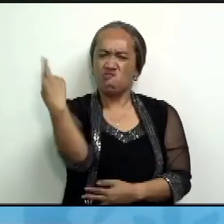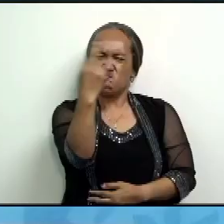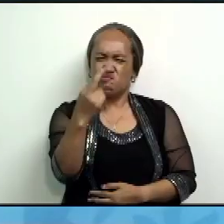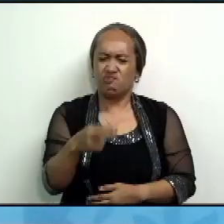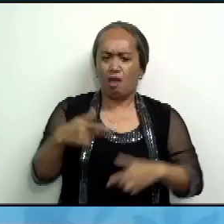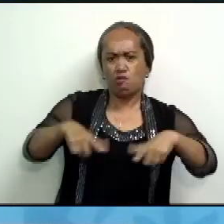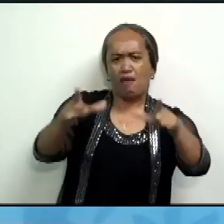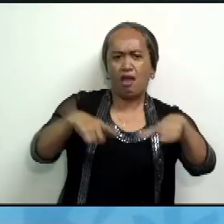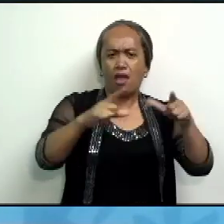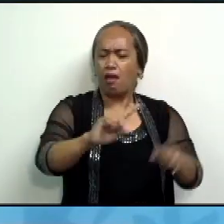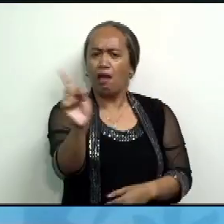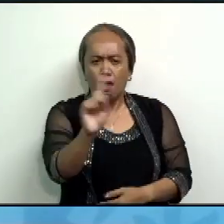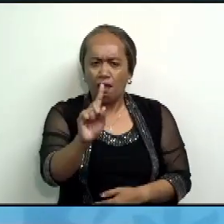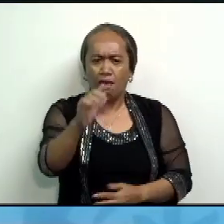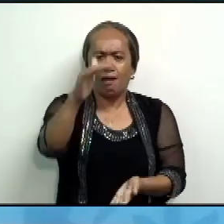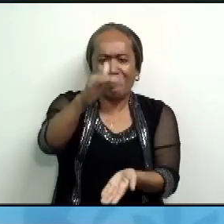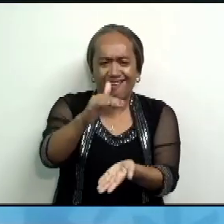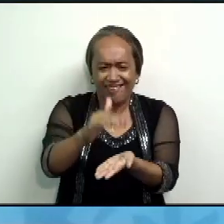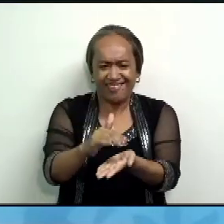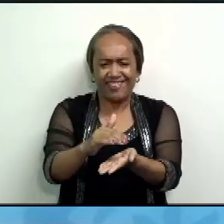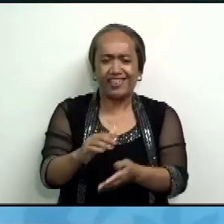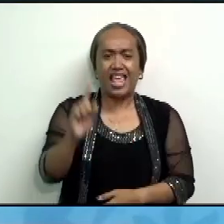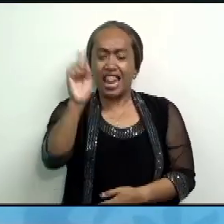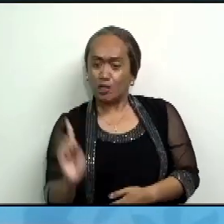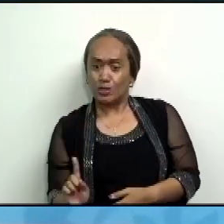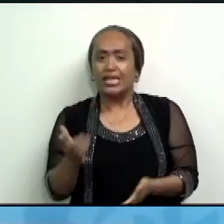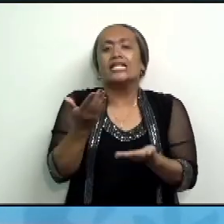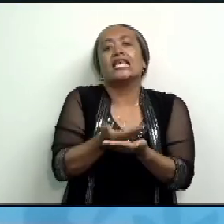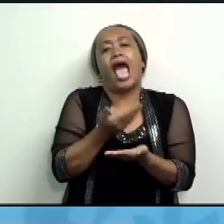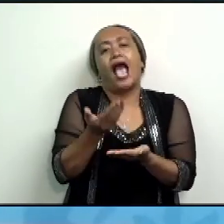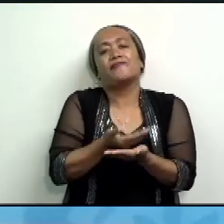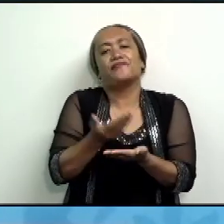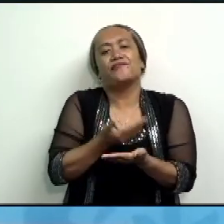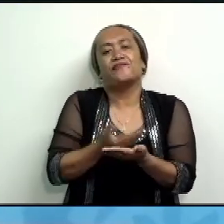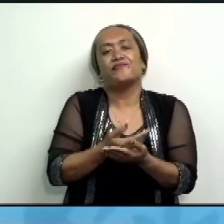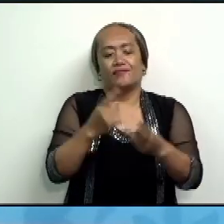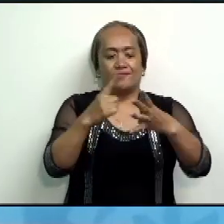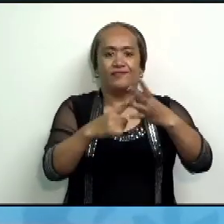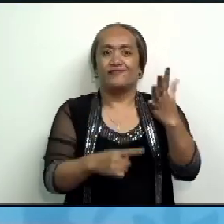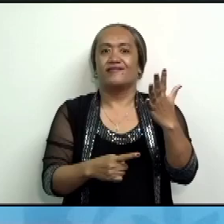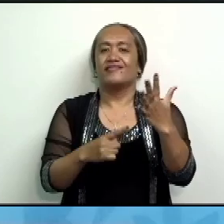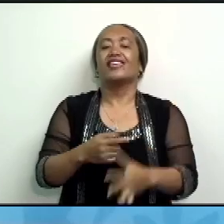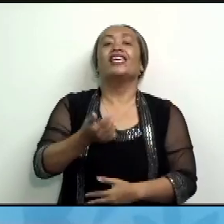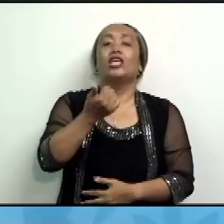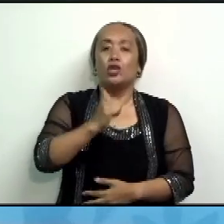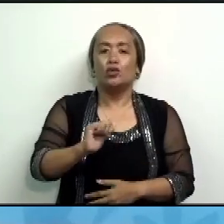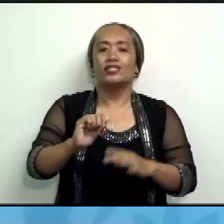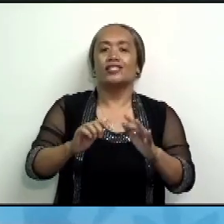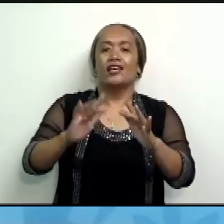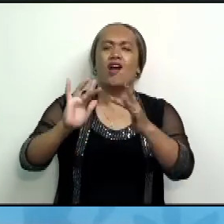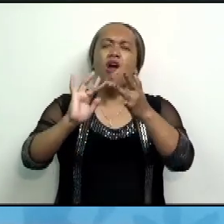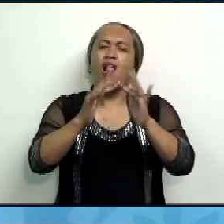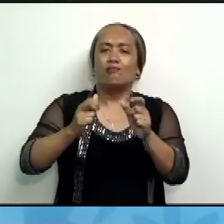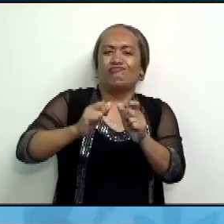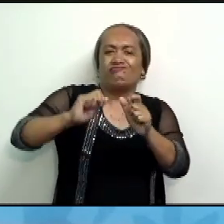trips, 4. Saving electricity at home, and 5. Using online meetings or